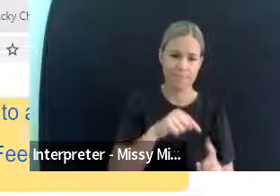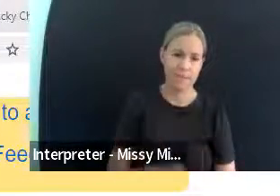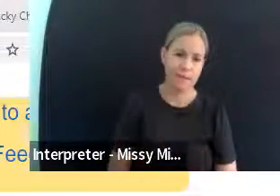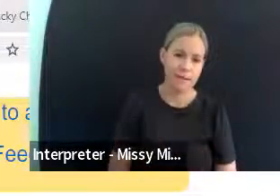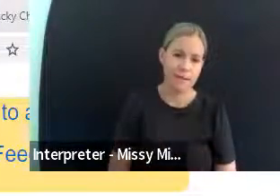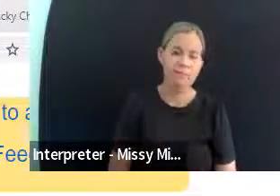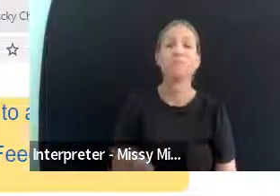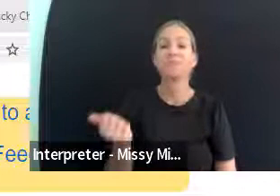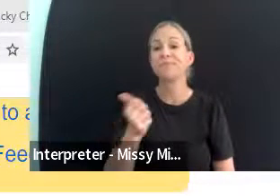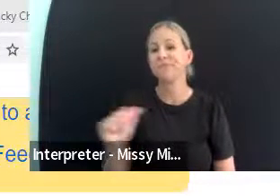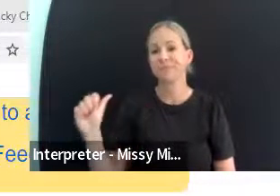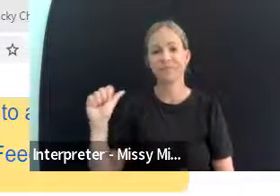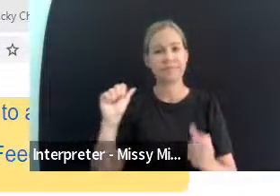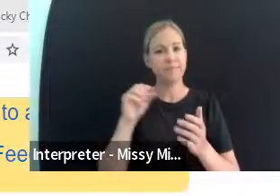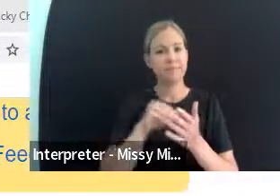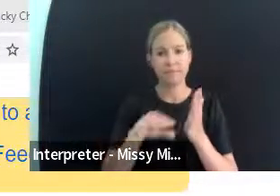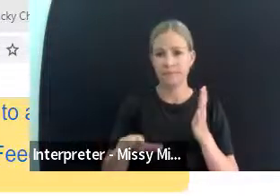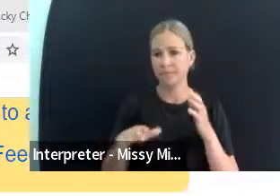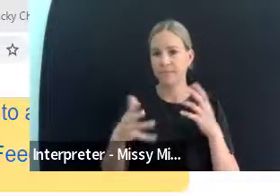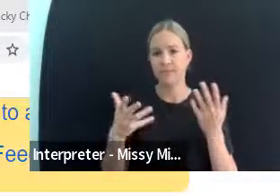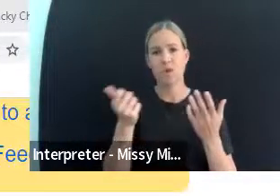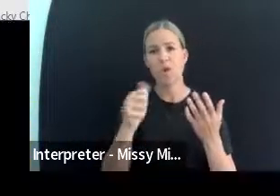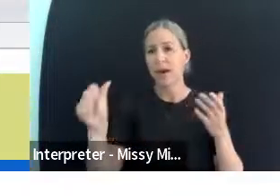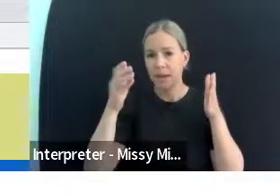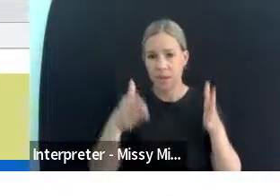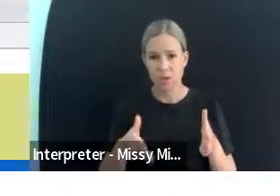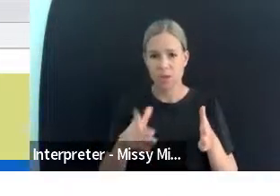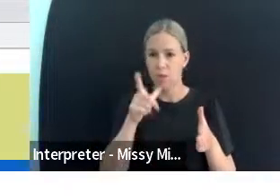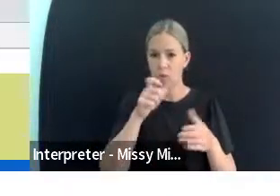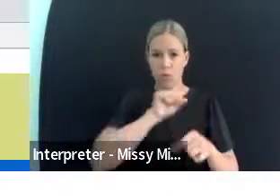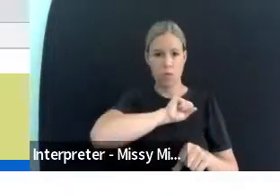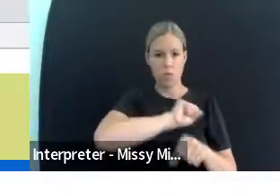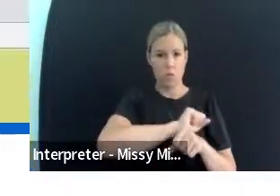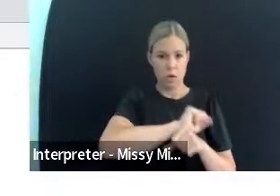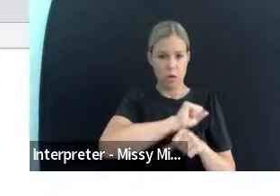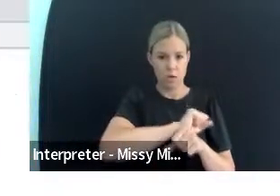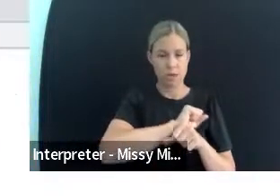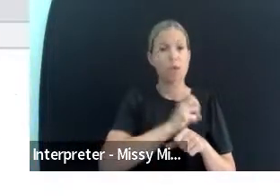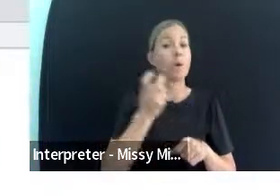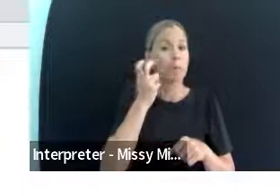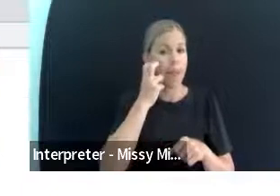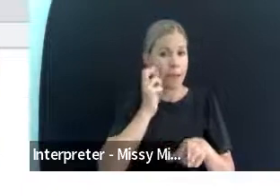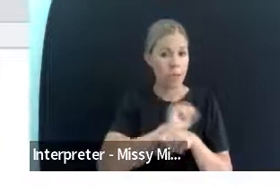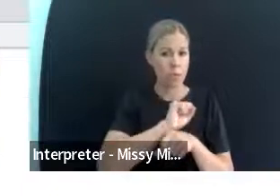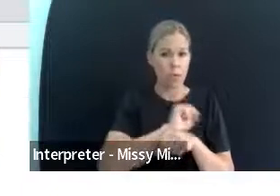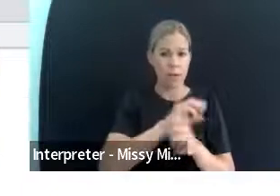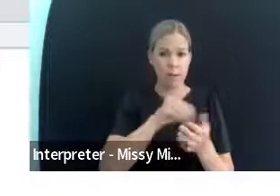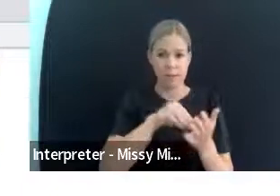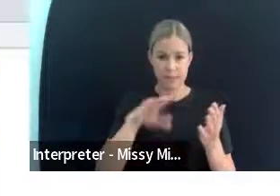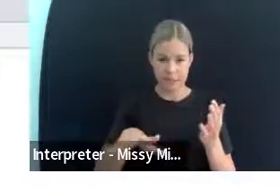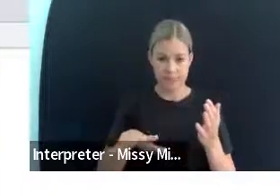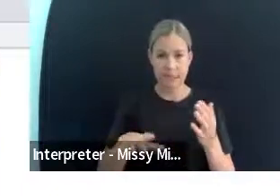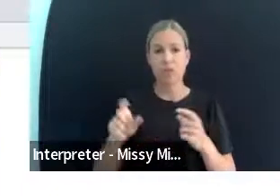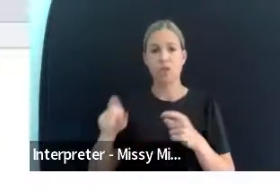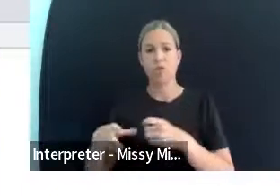for any student, or I'm sorry, for any person who works and has impairment-related work expenses or blind work expenses, we would need to be able to put